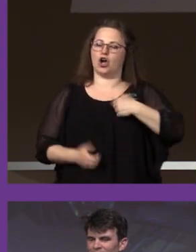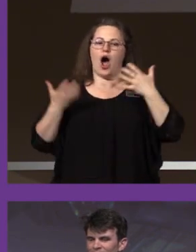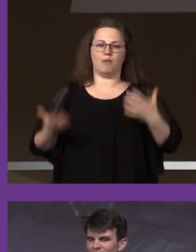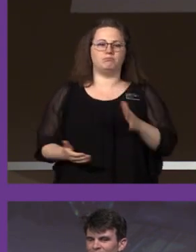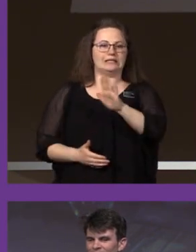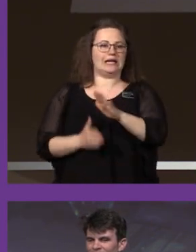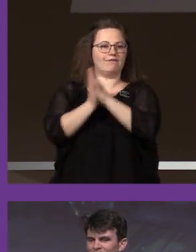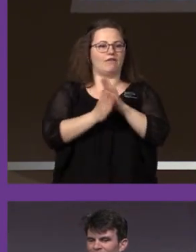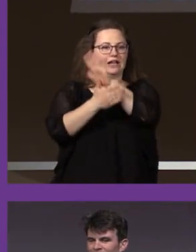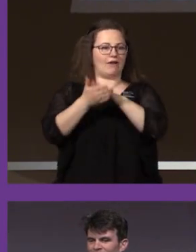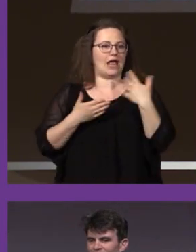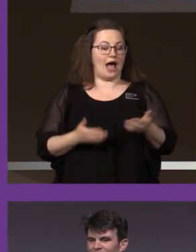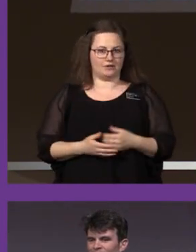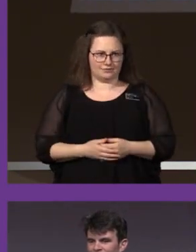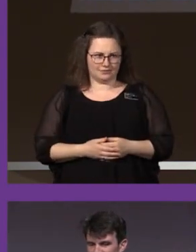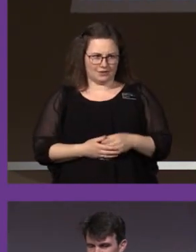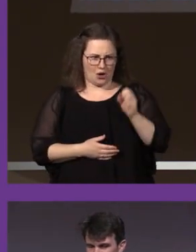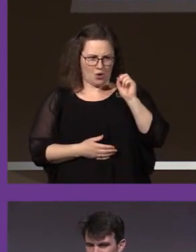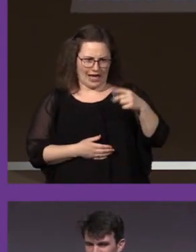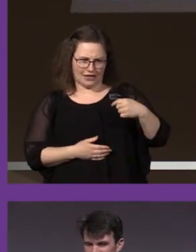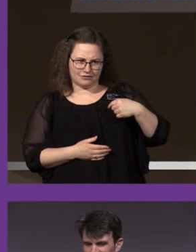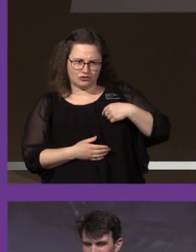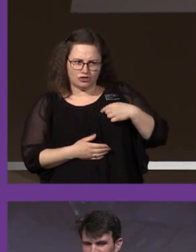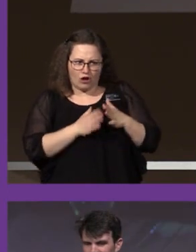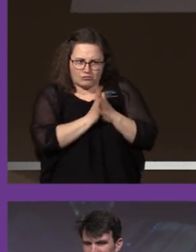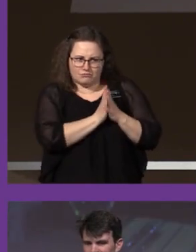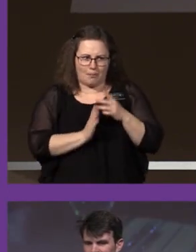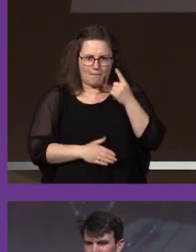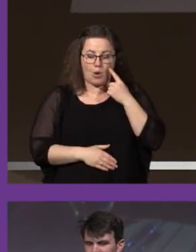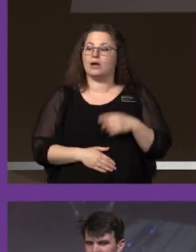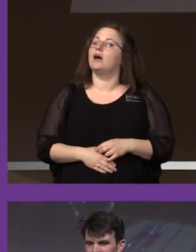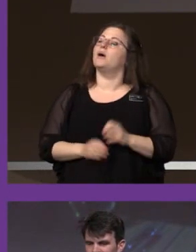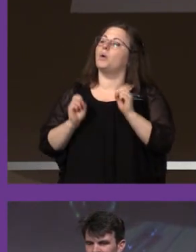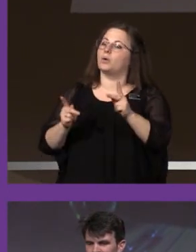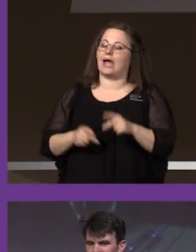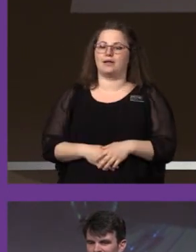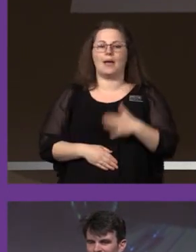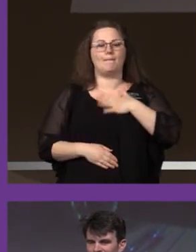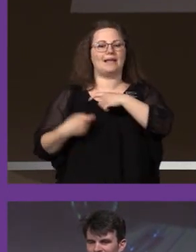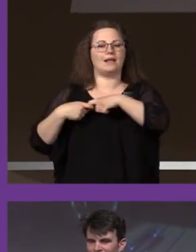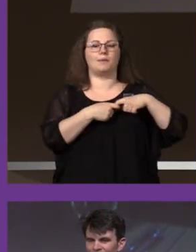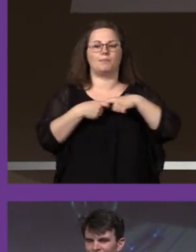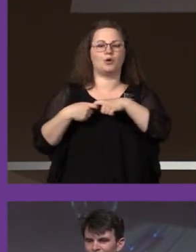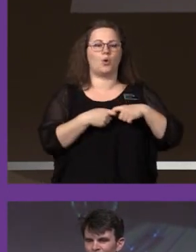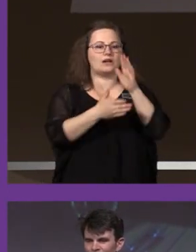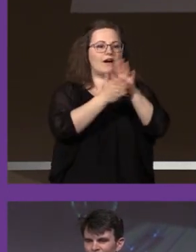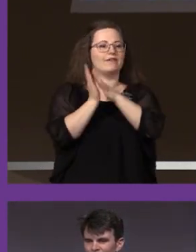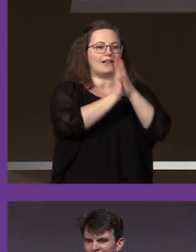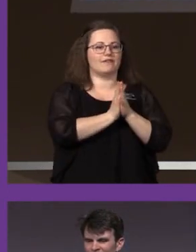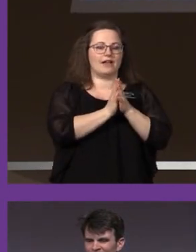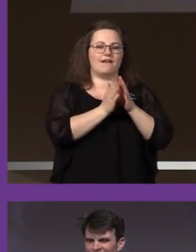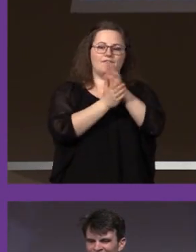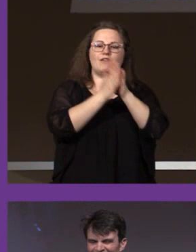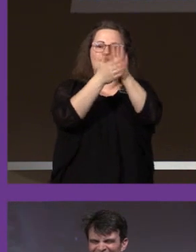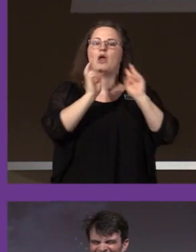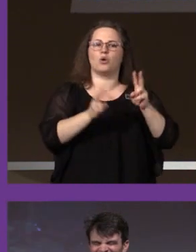your favorite color is, silly. Well, it's blue, in case you were wondering. Oh, my brother's favorite color is blue too.